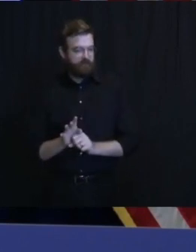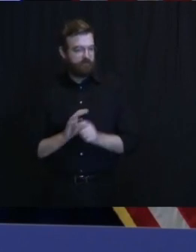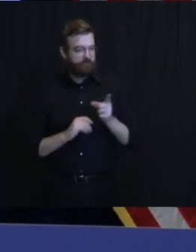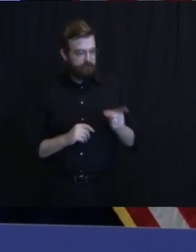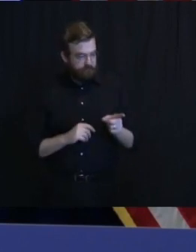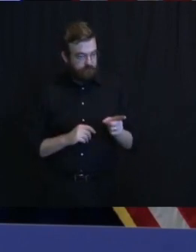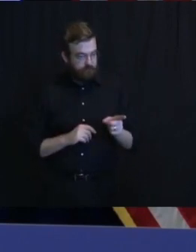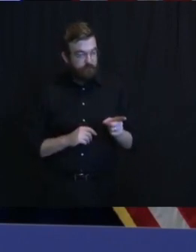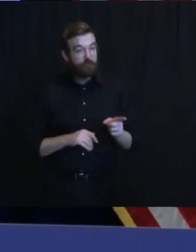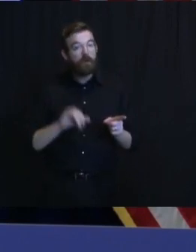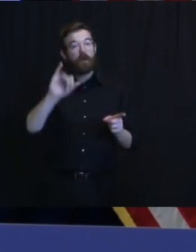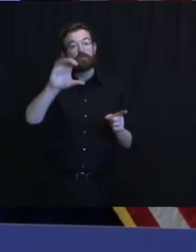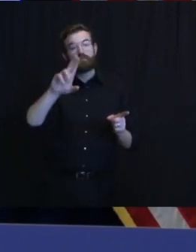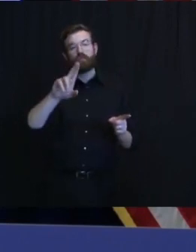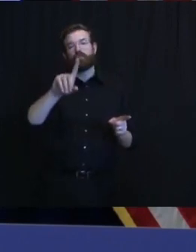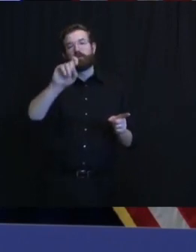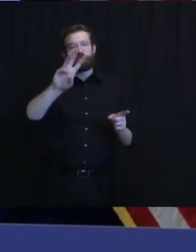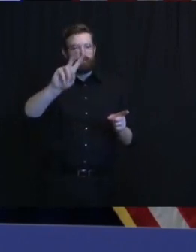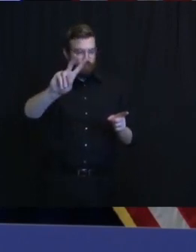ventilators.